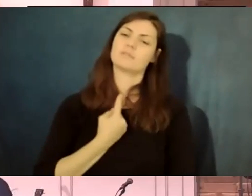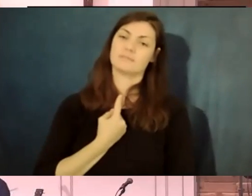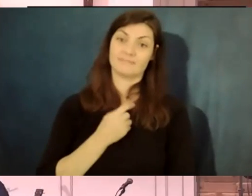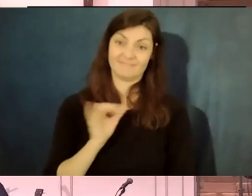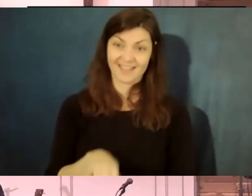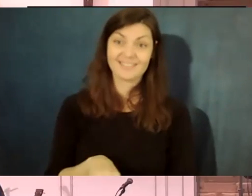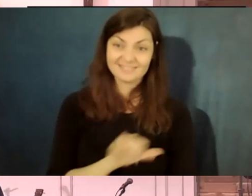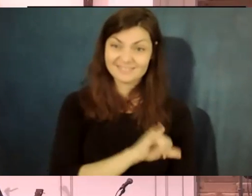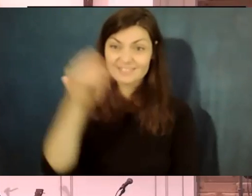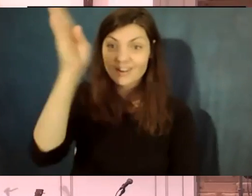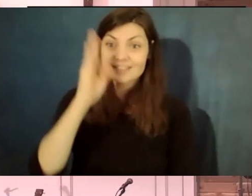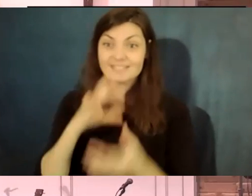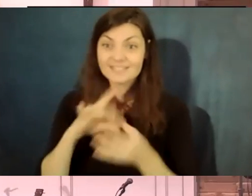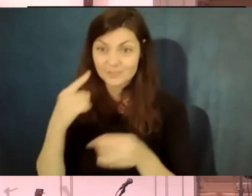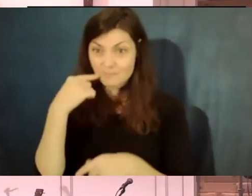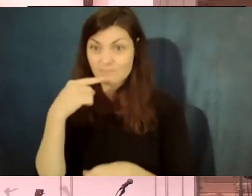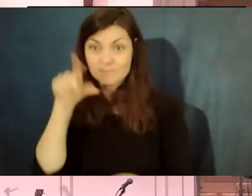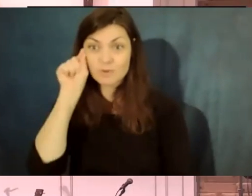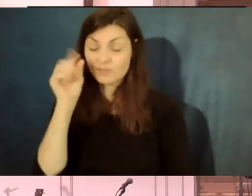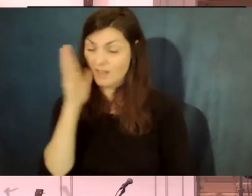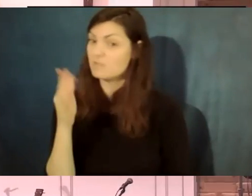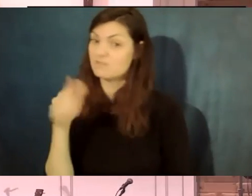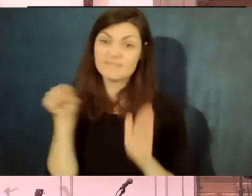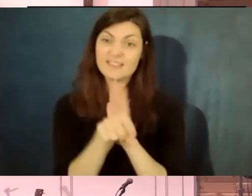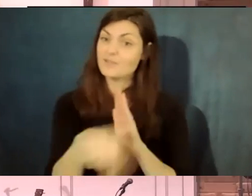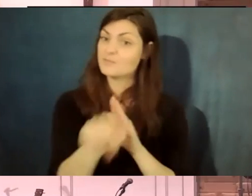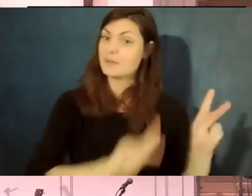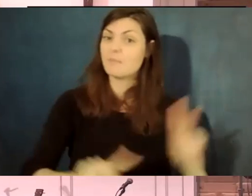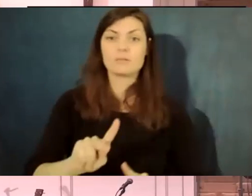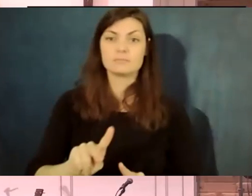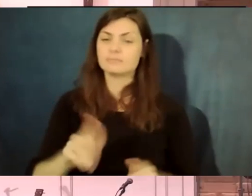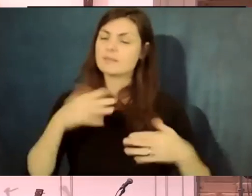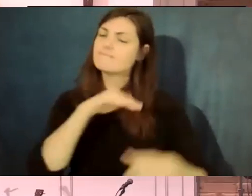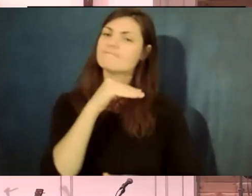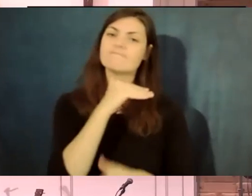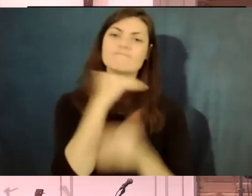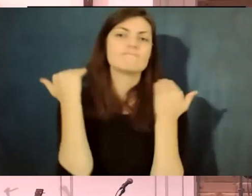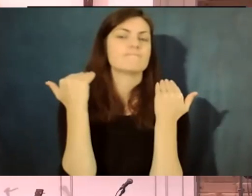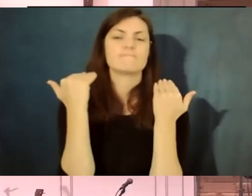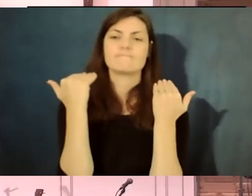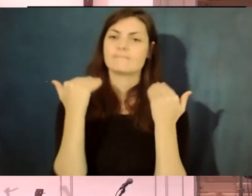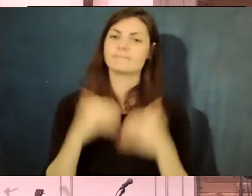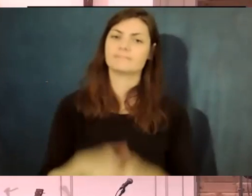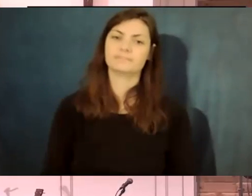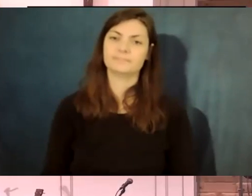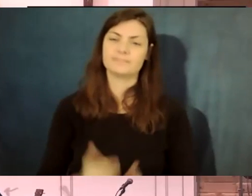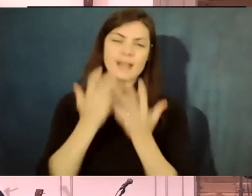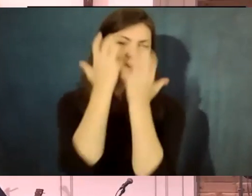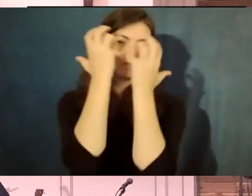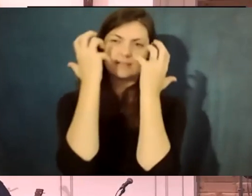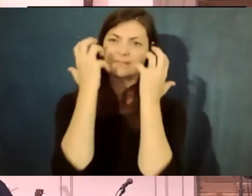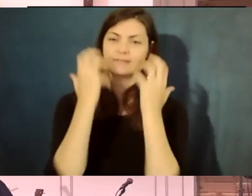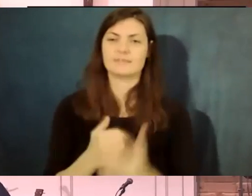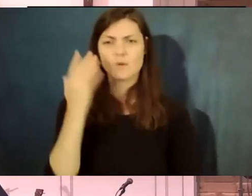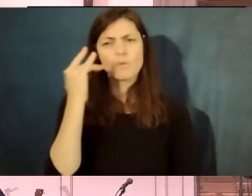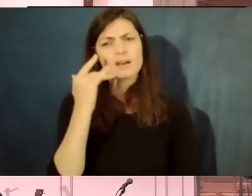That's what God says here. He's like, "I'm going to fry him. I'm done." He's angry.